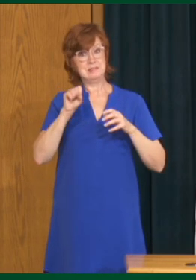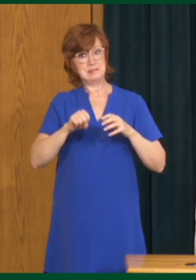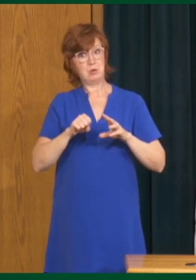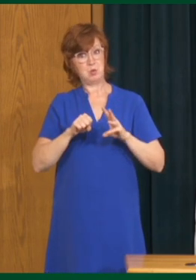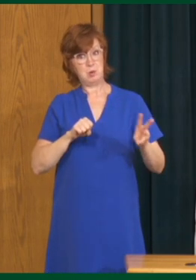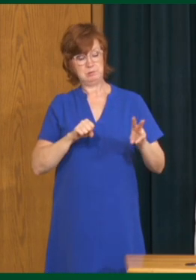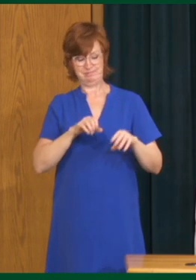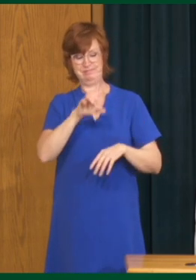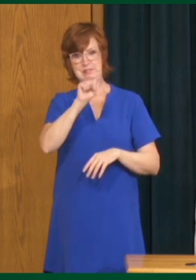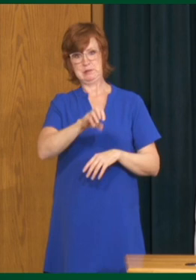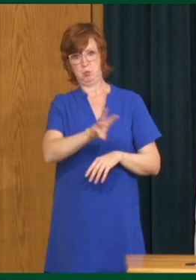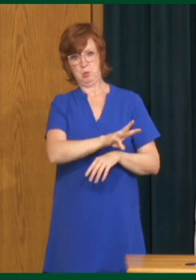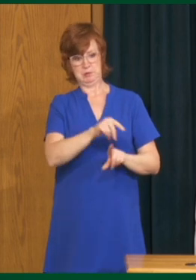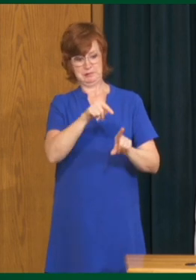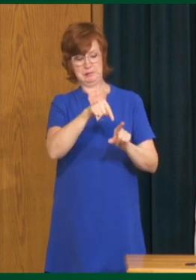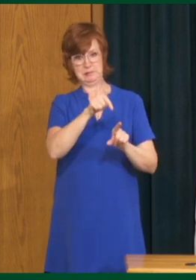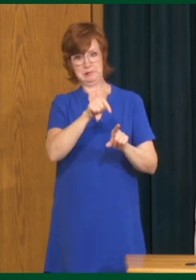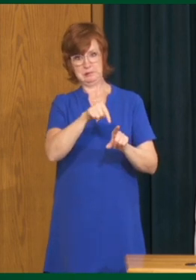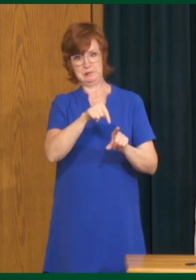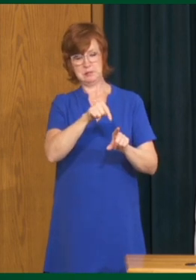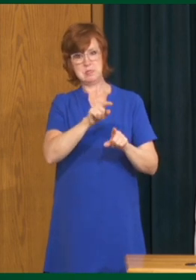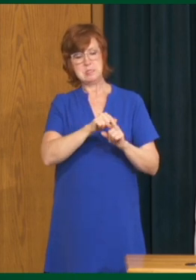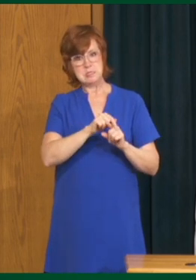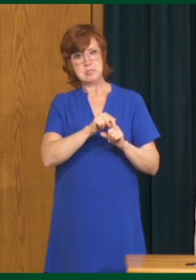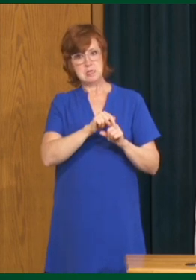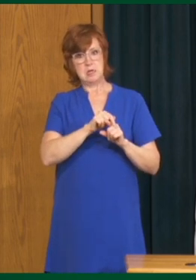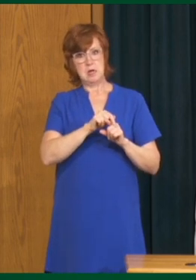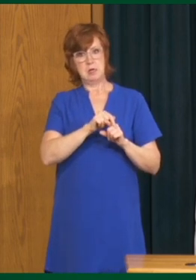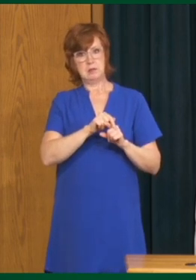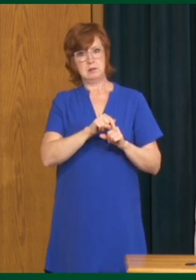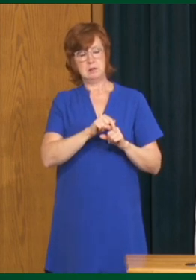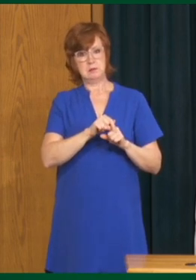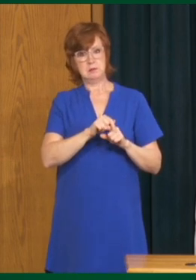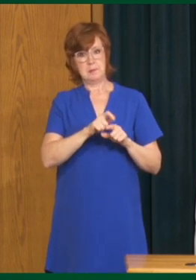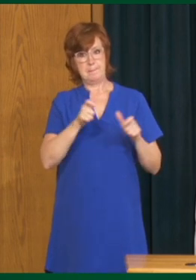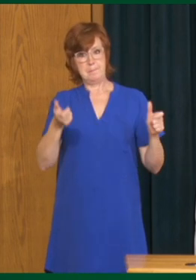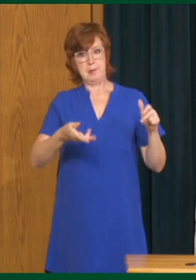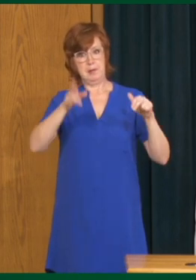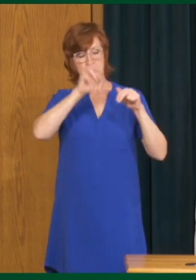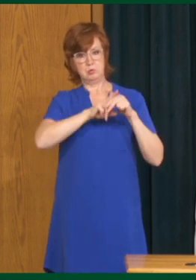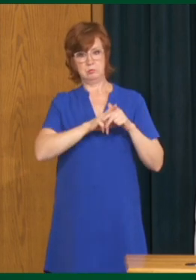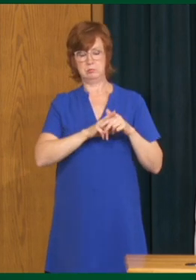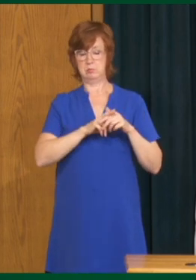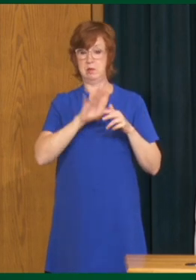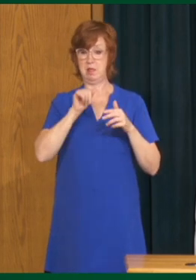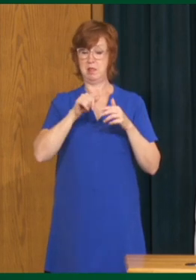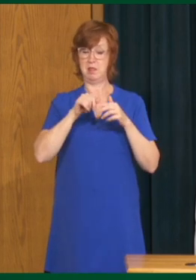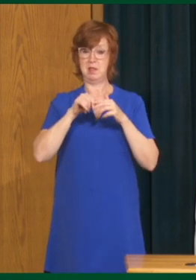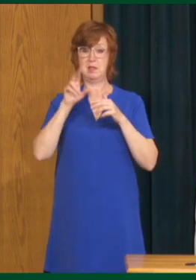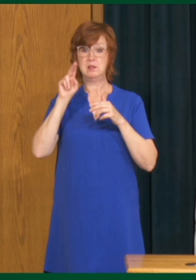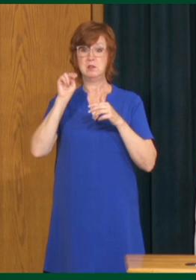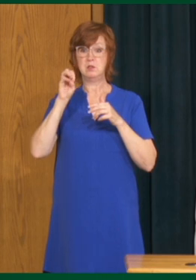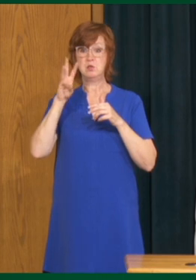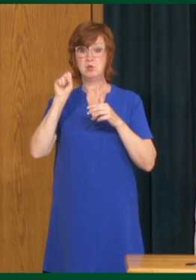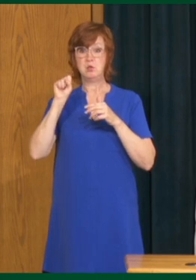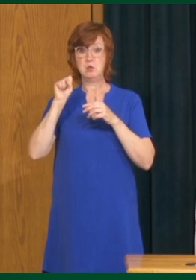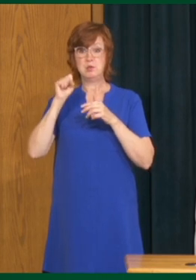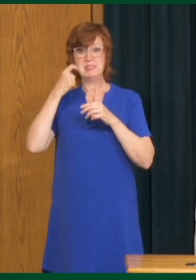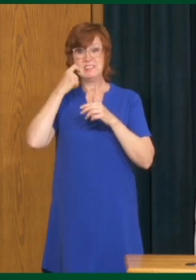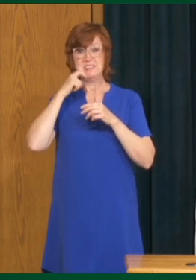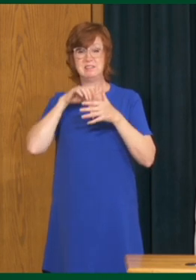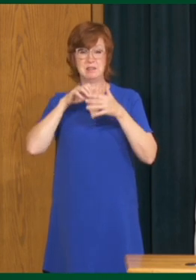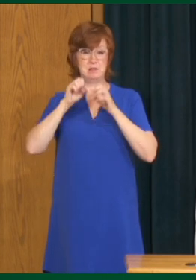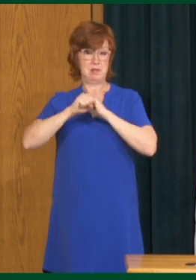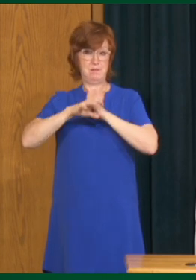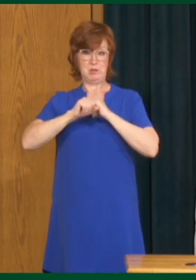can you give a sense of, I guess, the situation? I mean, there's a lot of RMs listed in the news release.